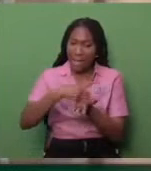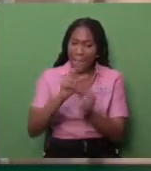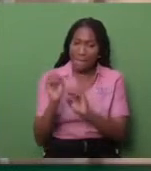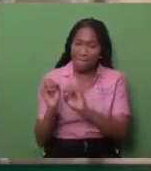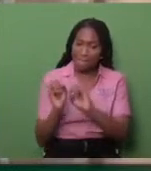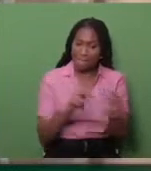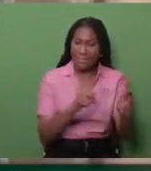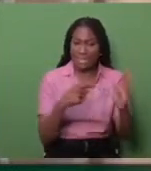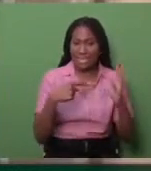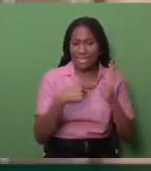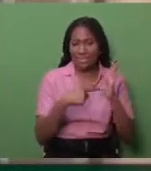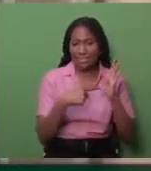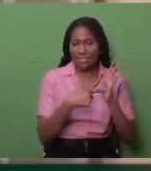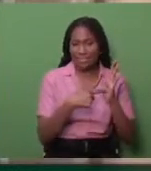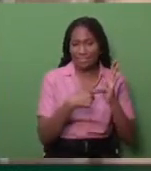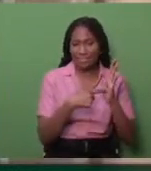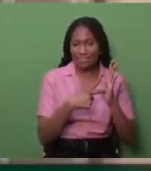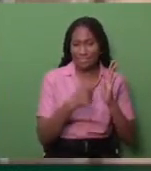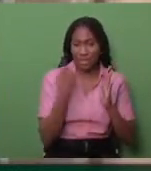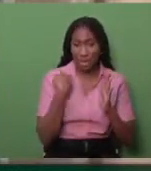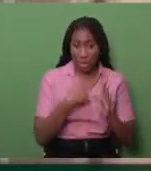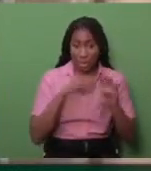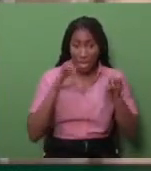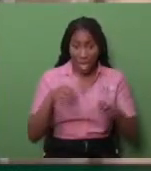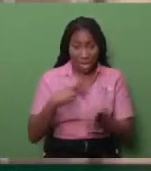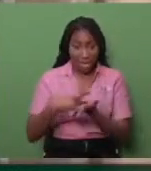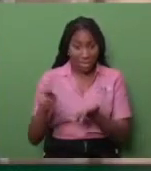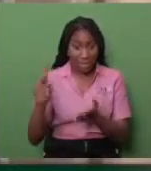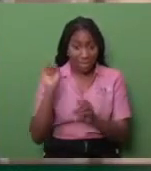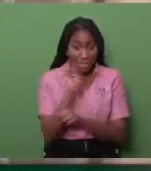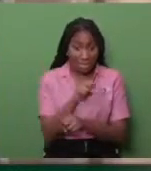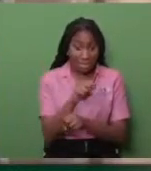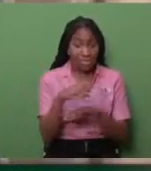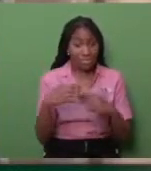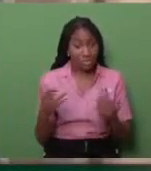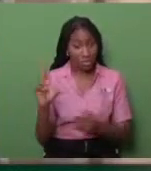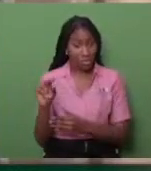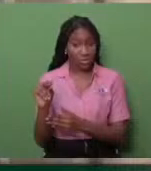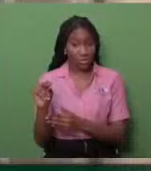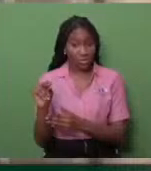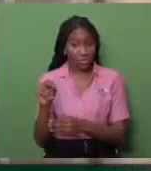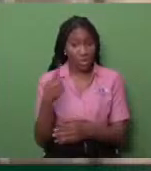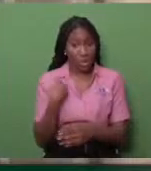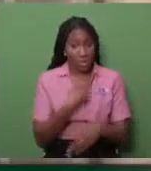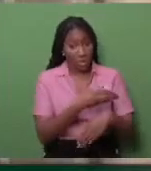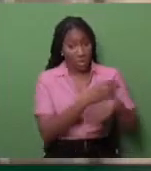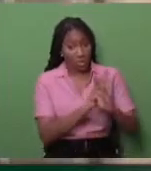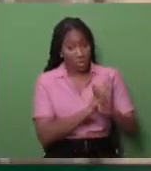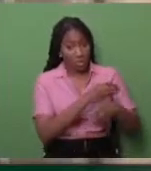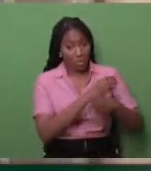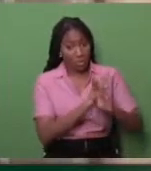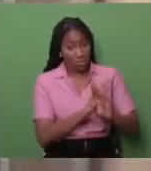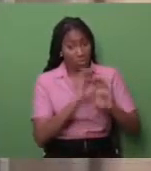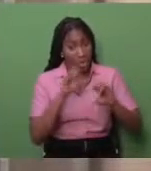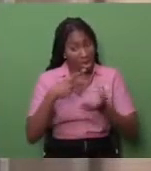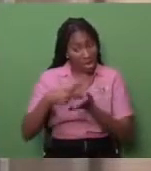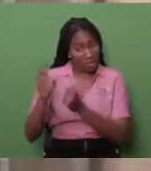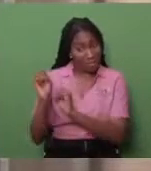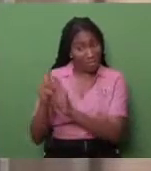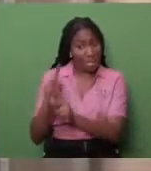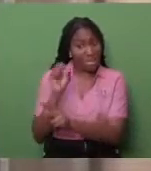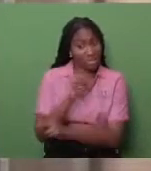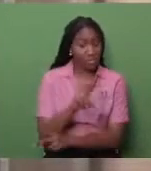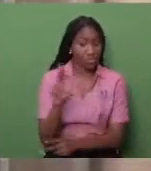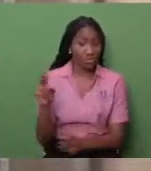us, you know, are we able to pay? What's going to happen? This is very critical to attract foreign direct investment. Under